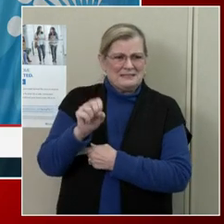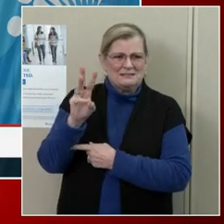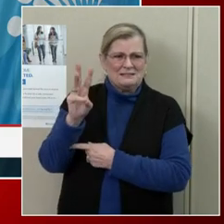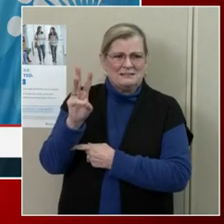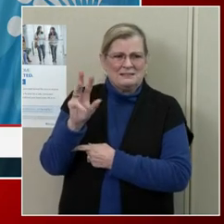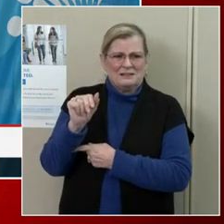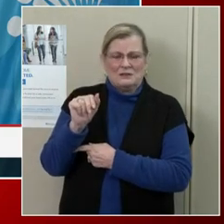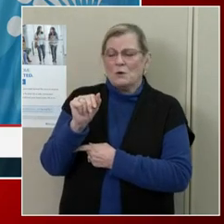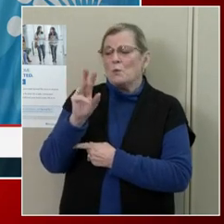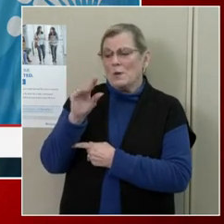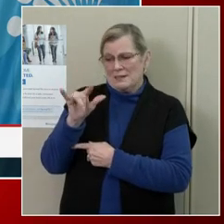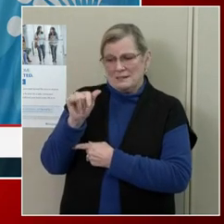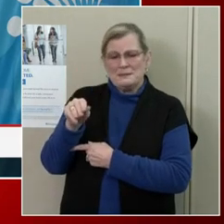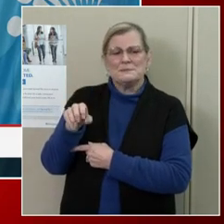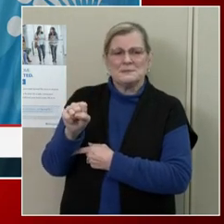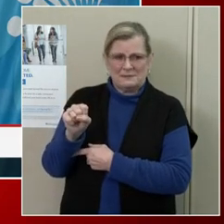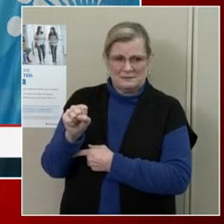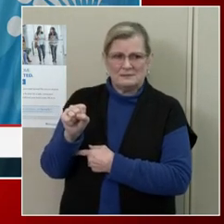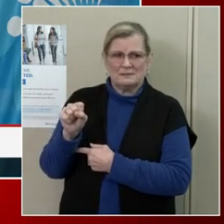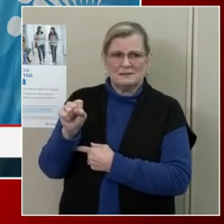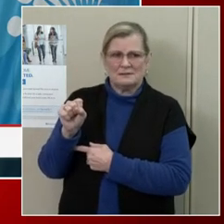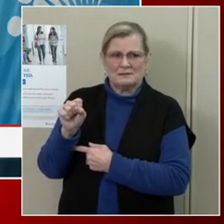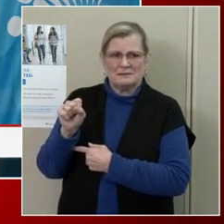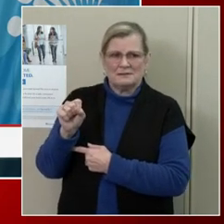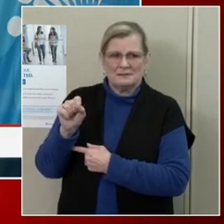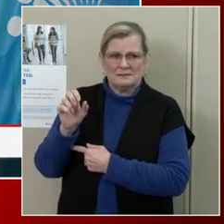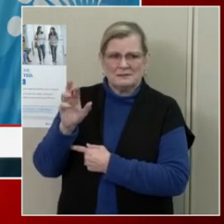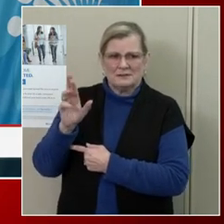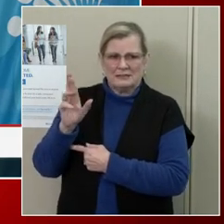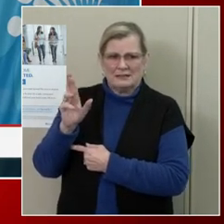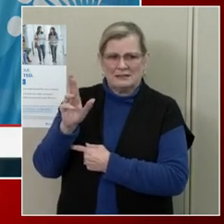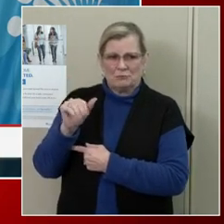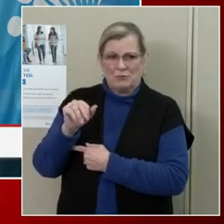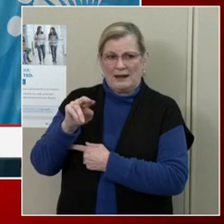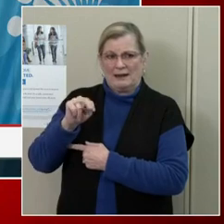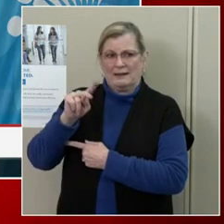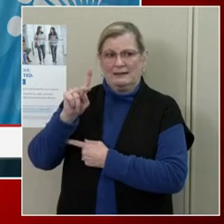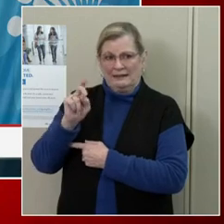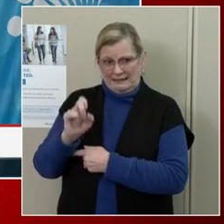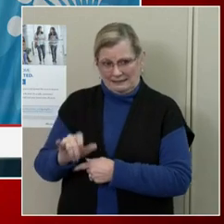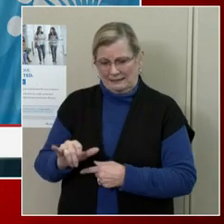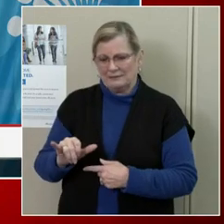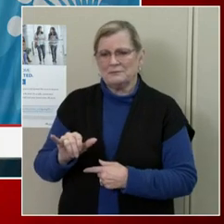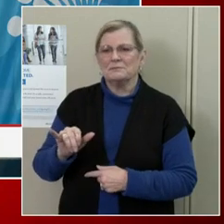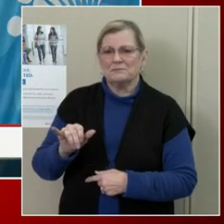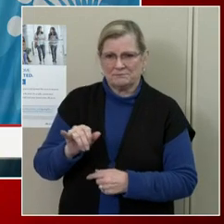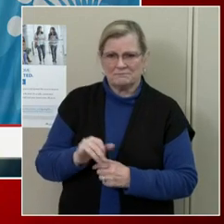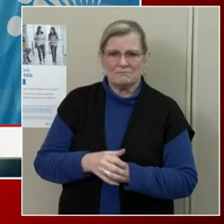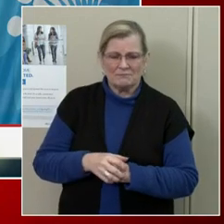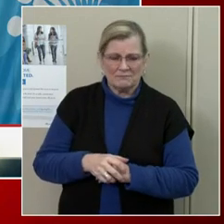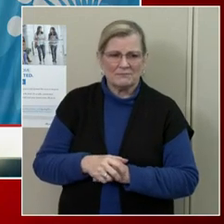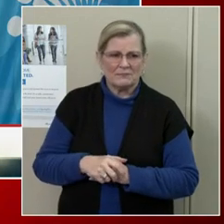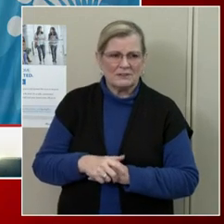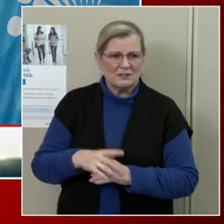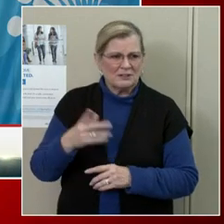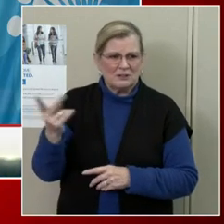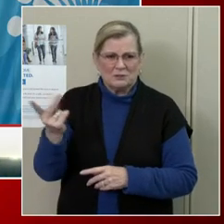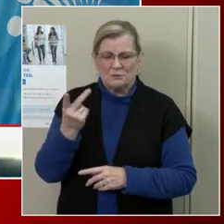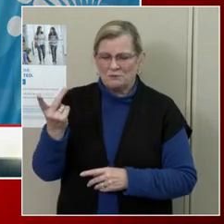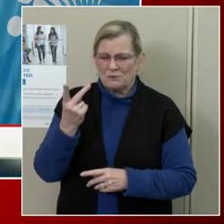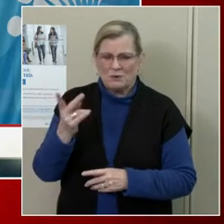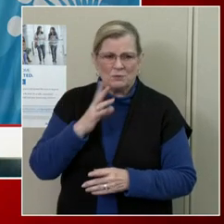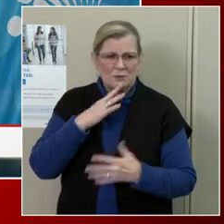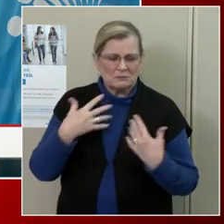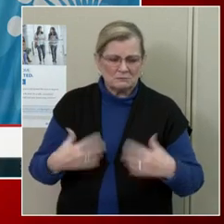Kaiser Permanente. I've had the benefit of knowing Ruth for quite some time, and the partnership that we have with